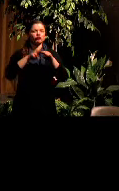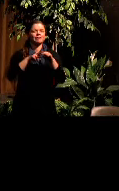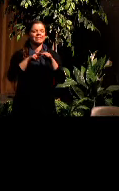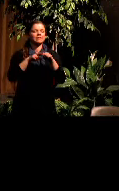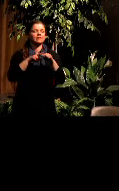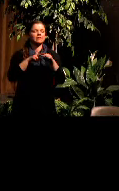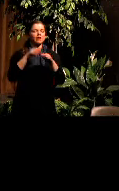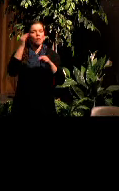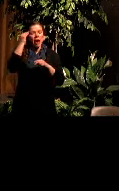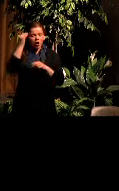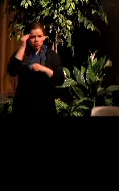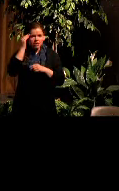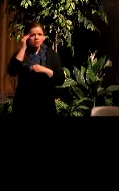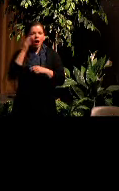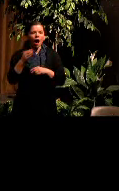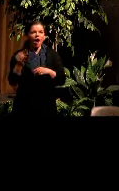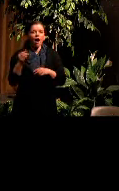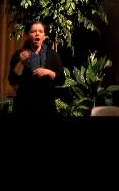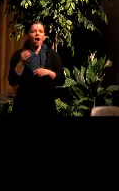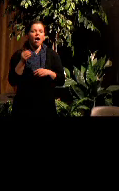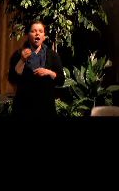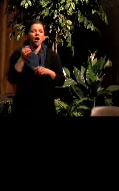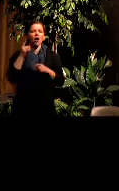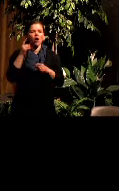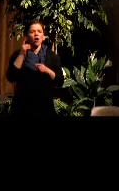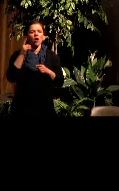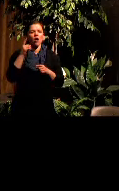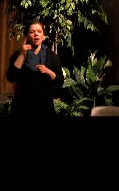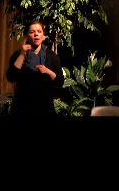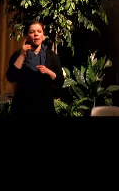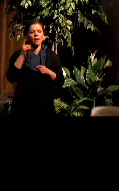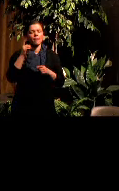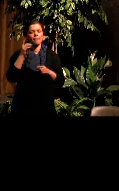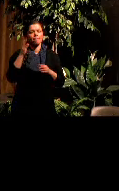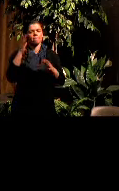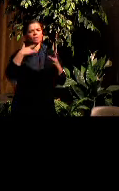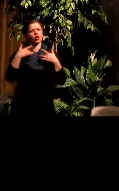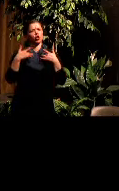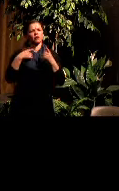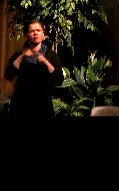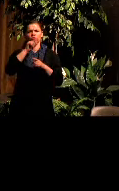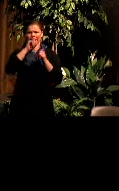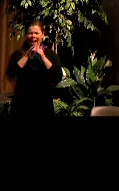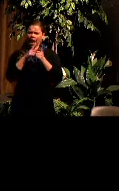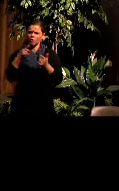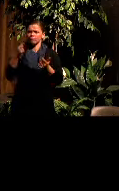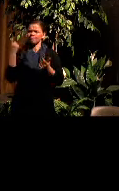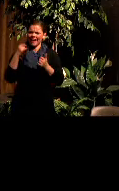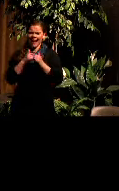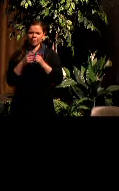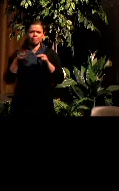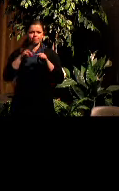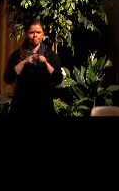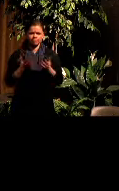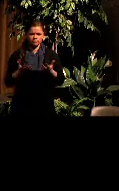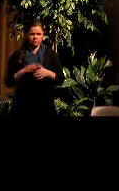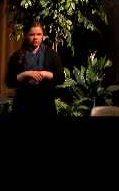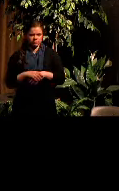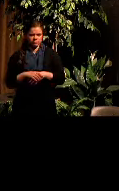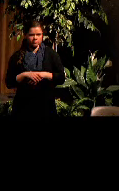birds versus other animals? So if I have a cat that I want to let out at